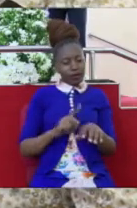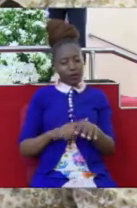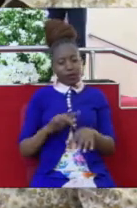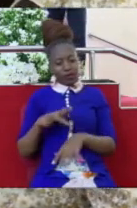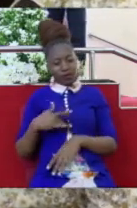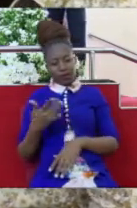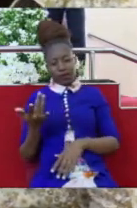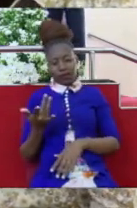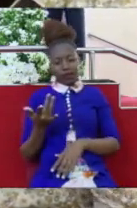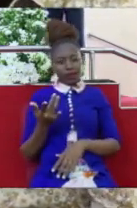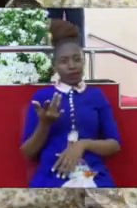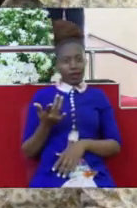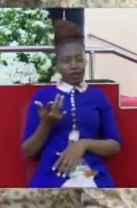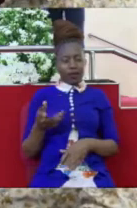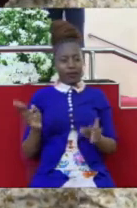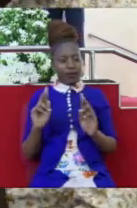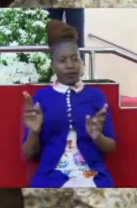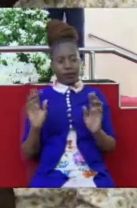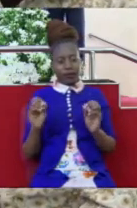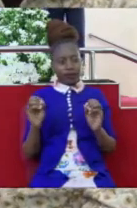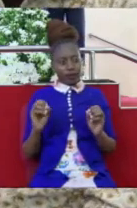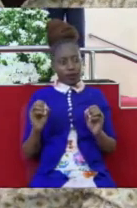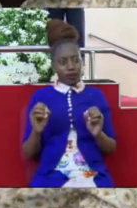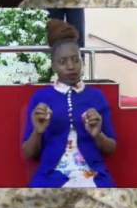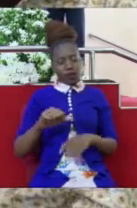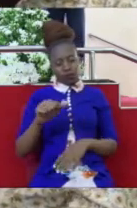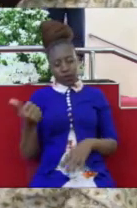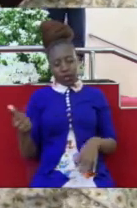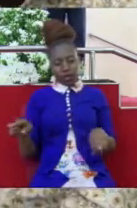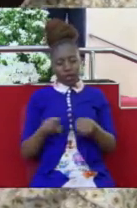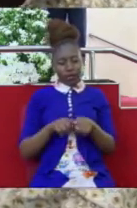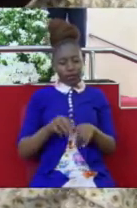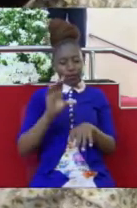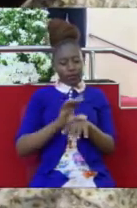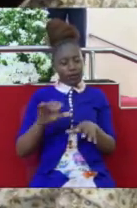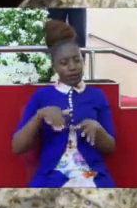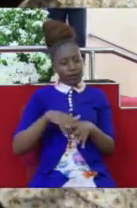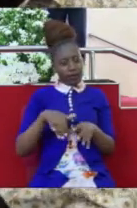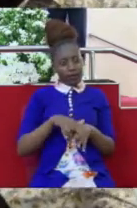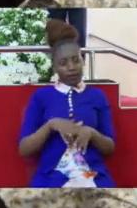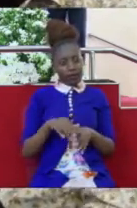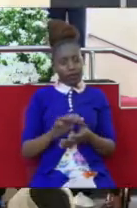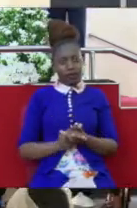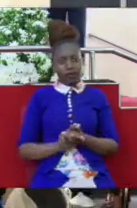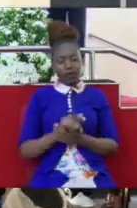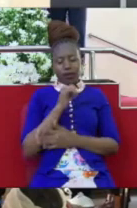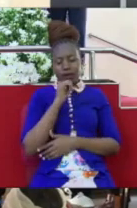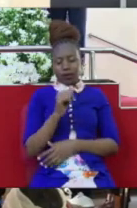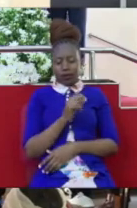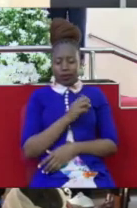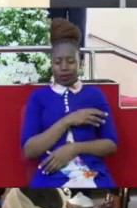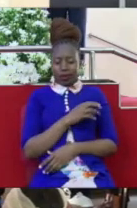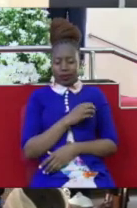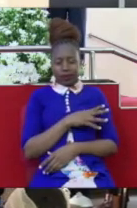But this is just to each other as church members. Hii ni ile tu kama mshirika mwenzako. Don't be afraid to write